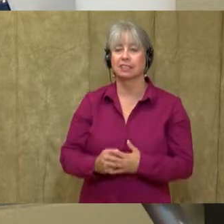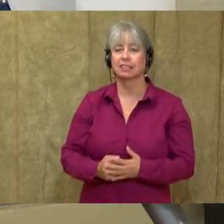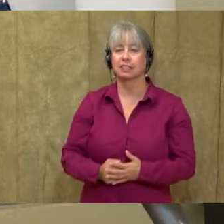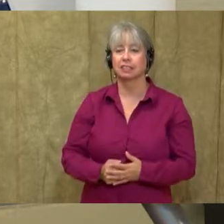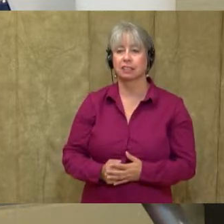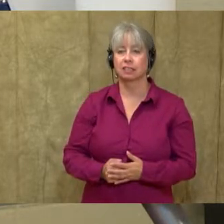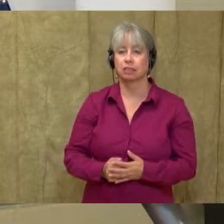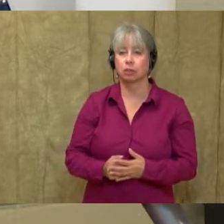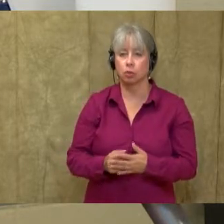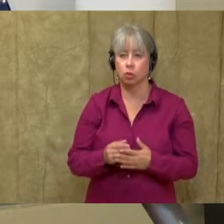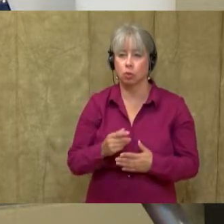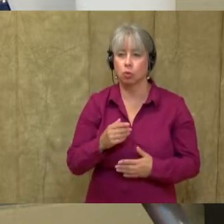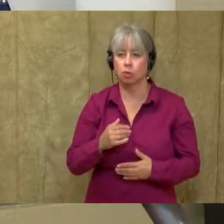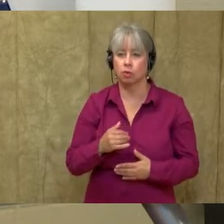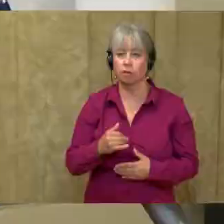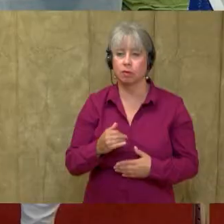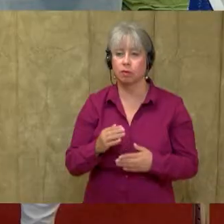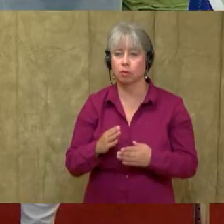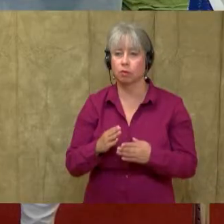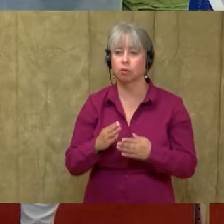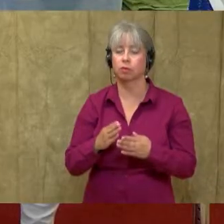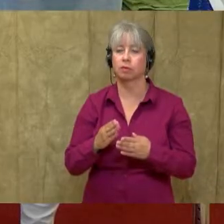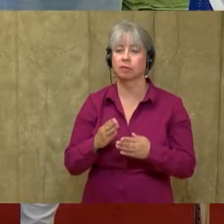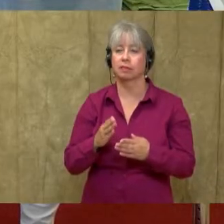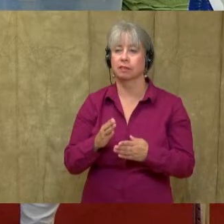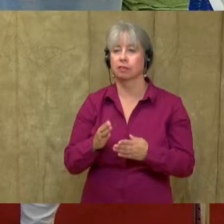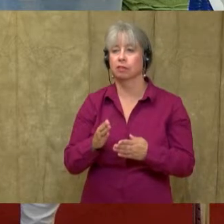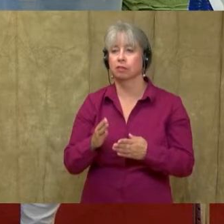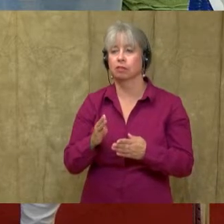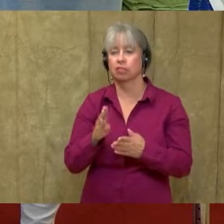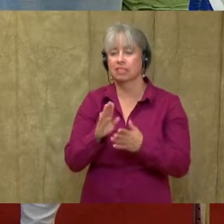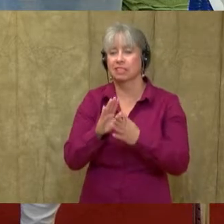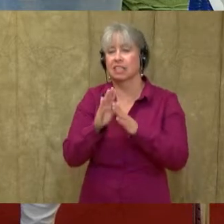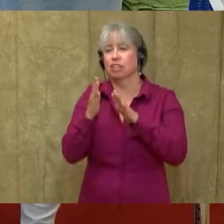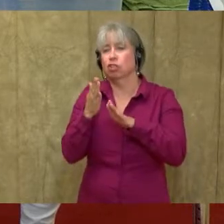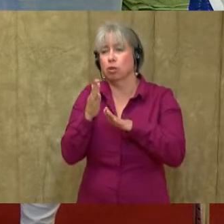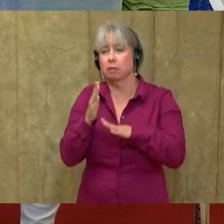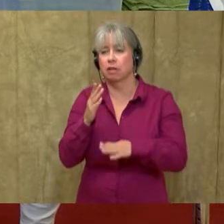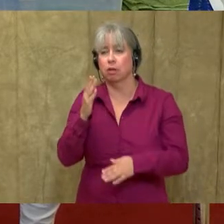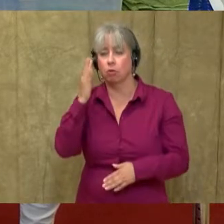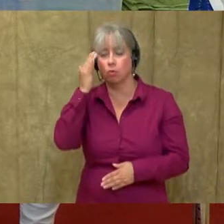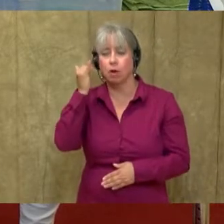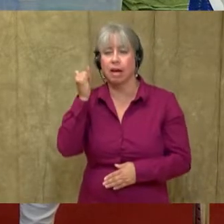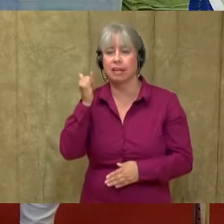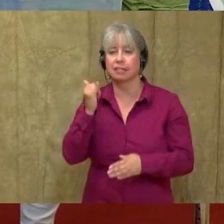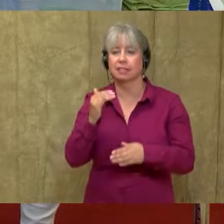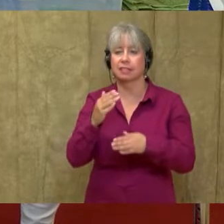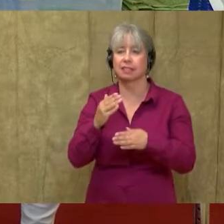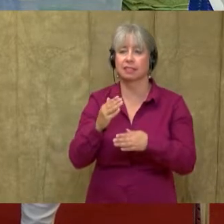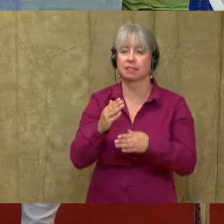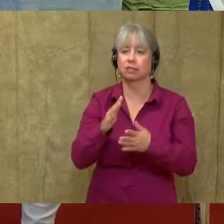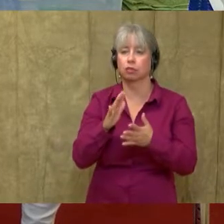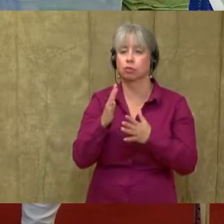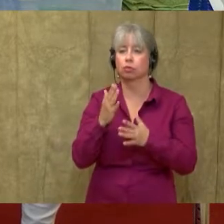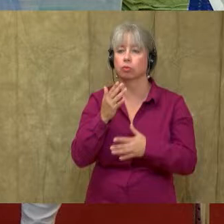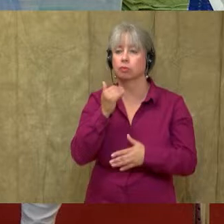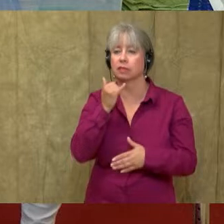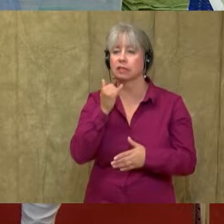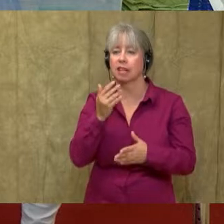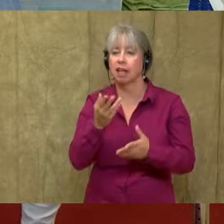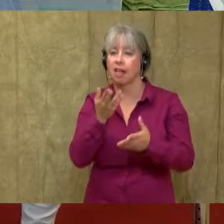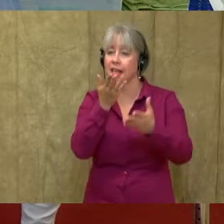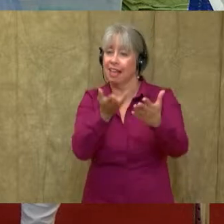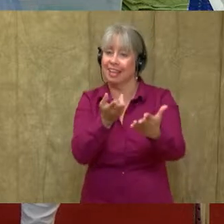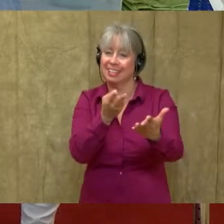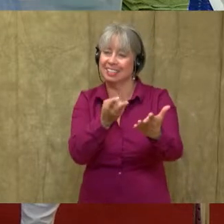And, oh, it's coming out a little bit. Okay, it's coming out a little bit just because I had the funnel in there, okay? And look at there. There